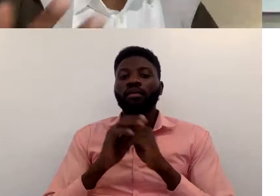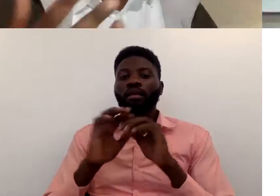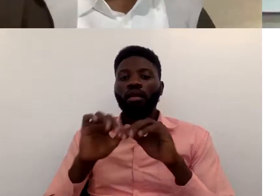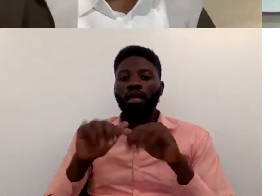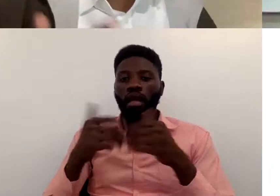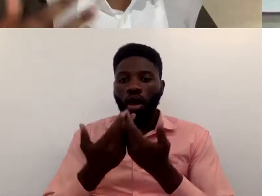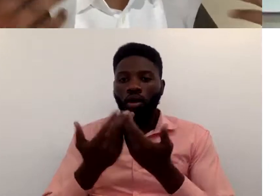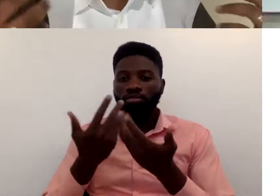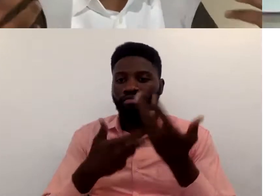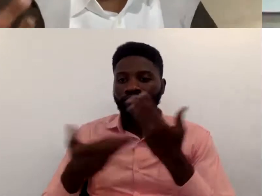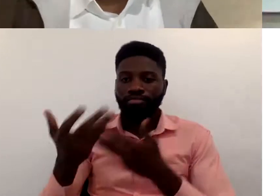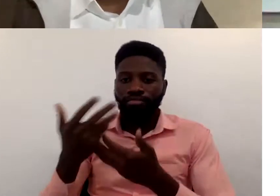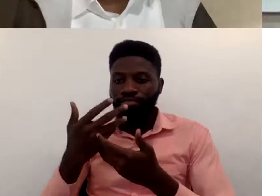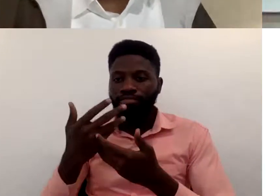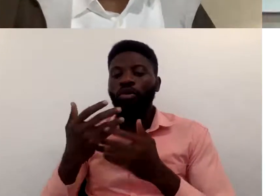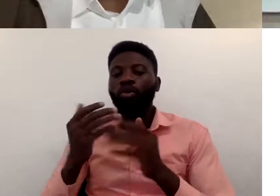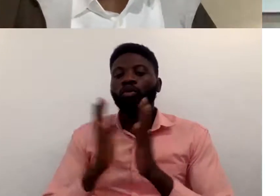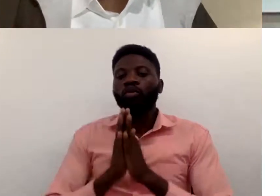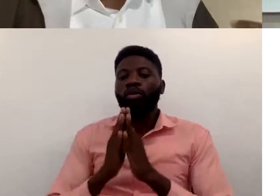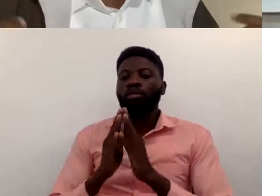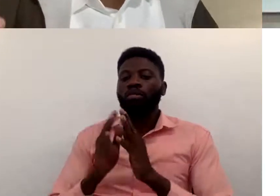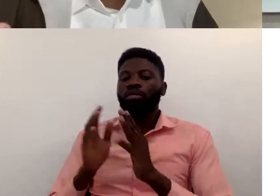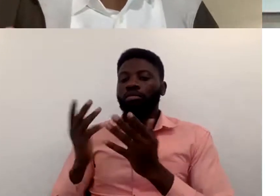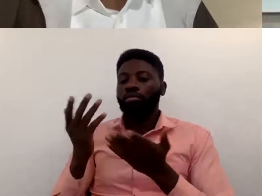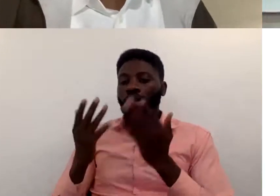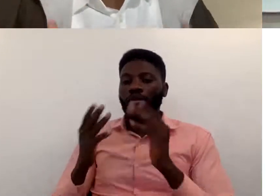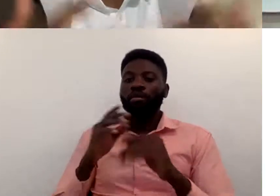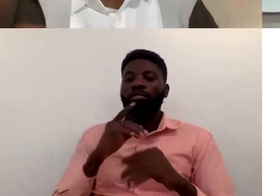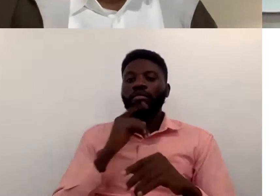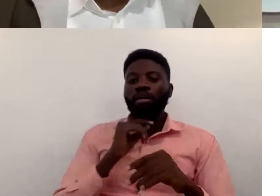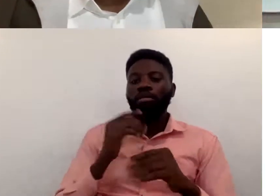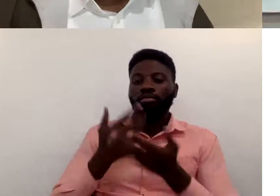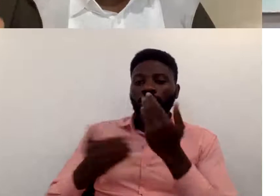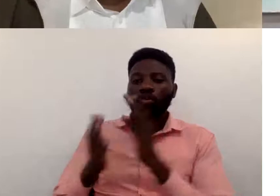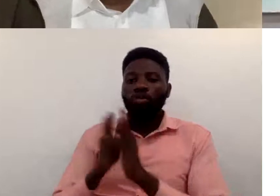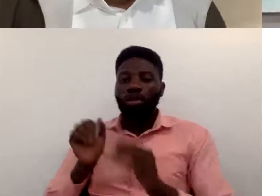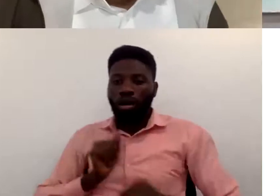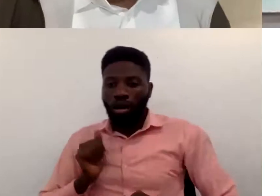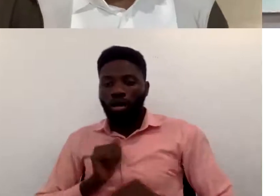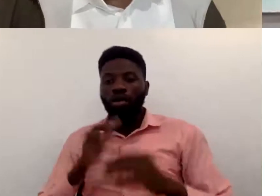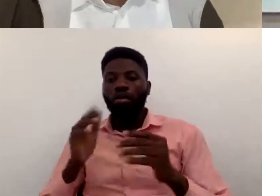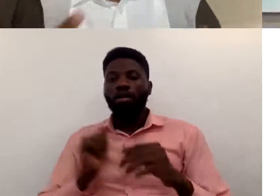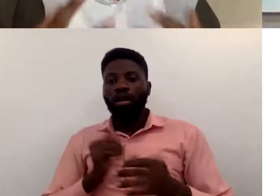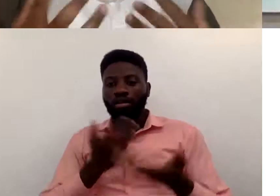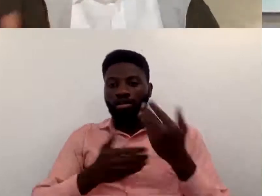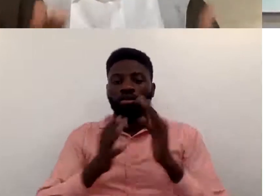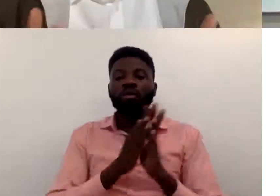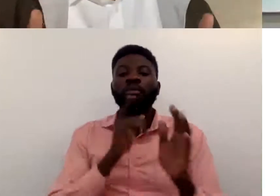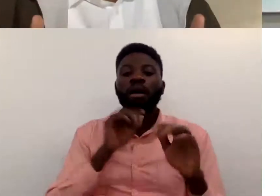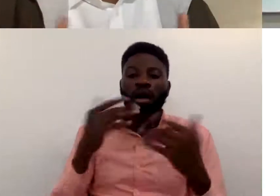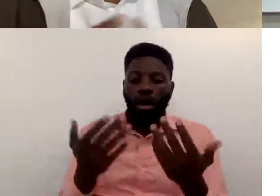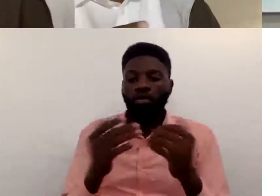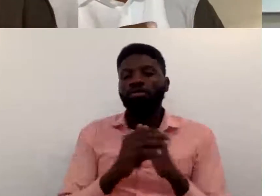interact, maybe with the opposite sex, maybe with colleagues in the office? How do you interact in a family setting? How do you